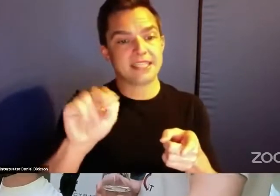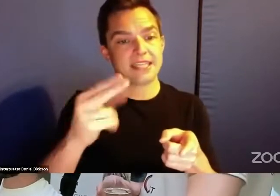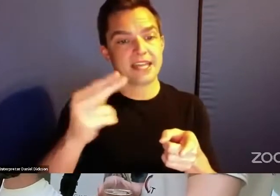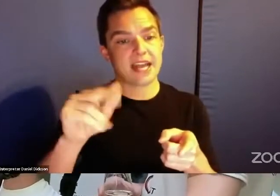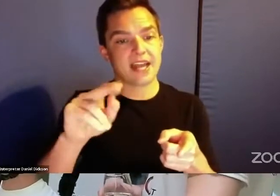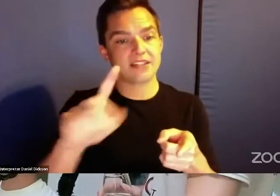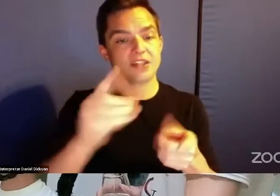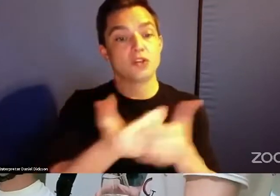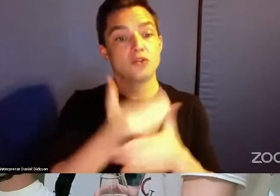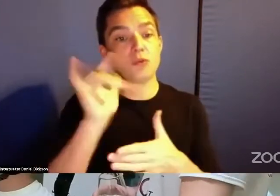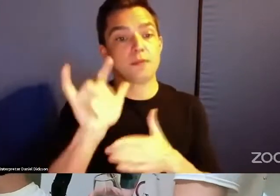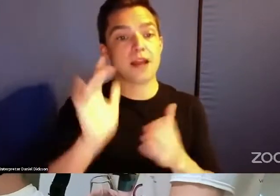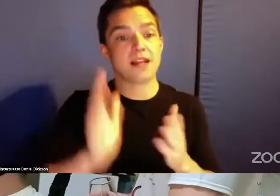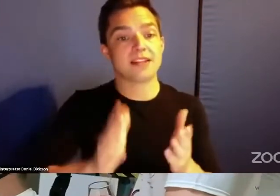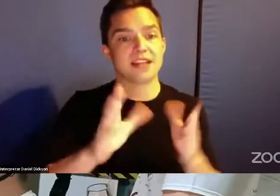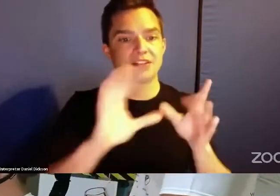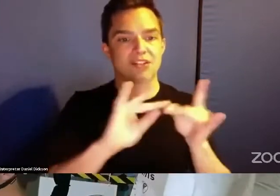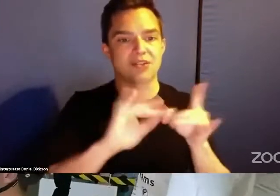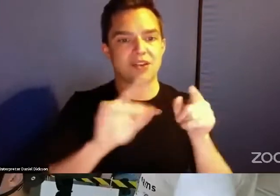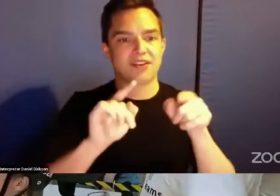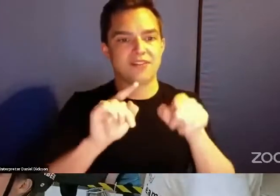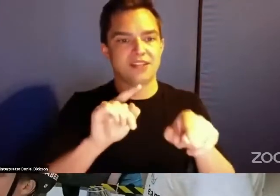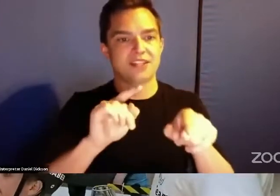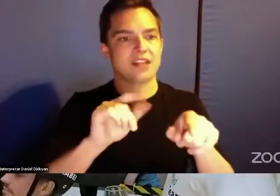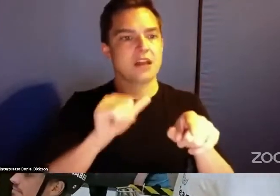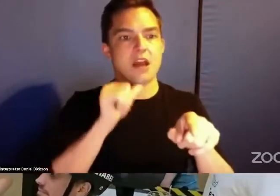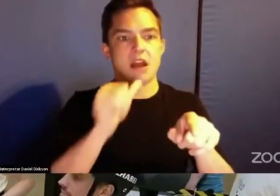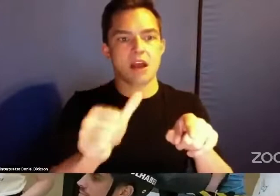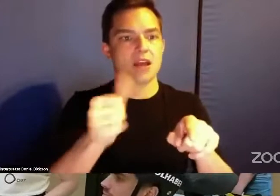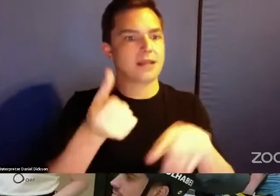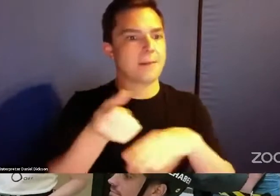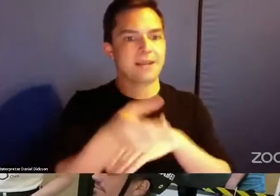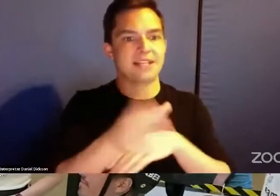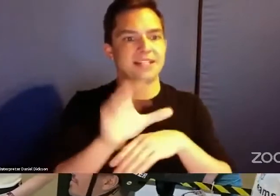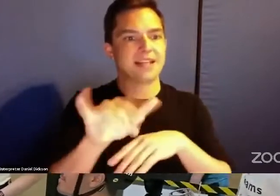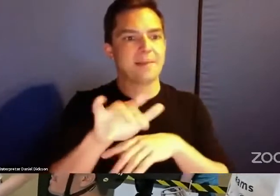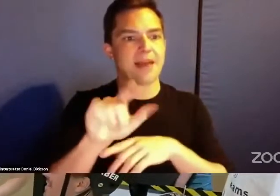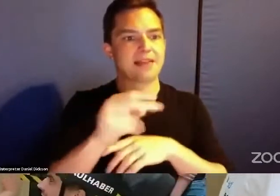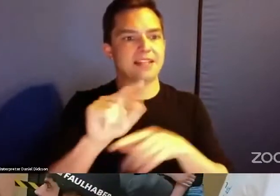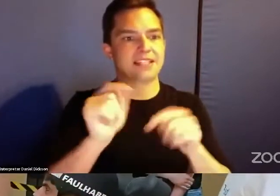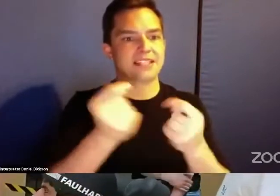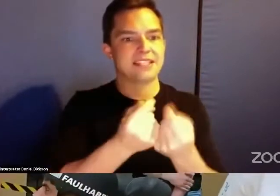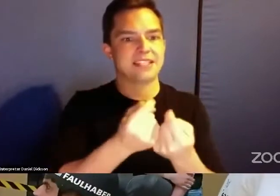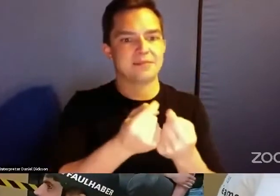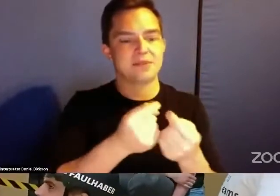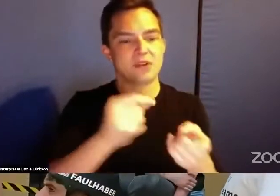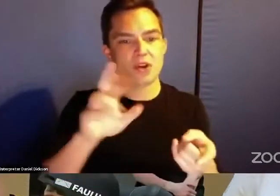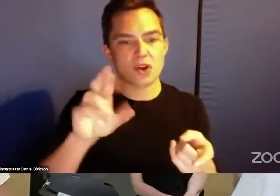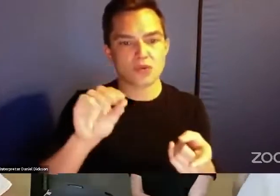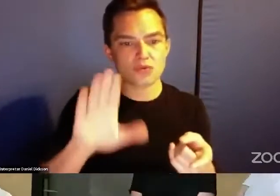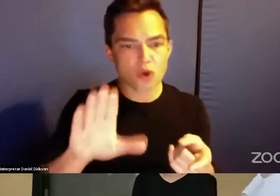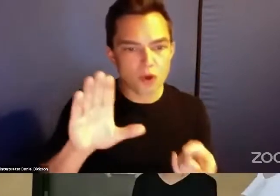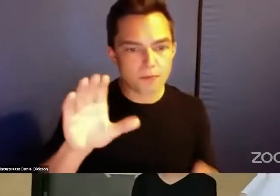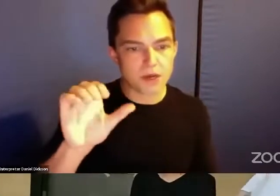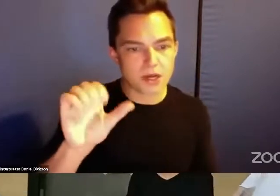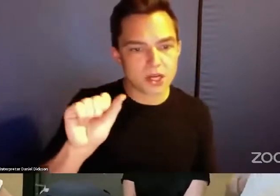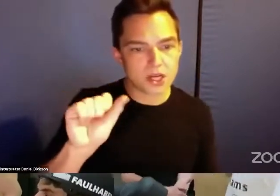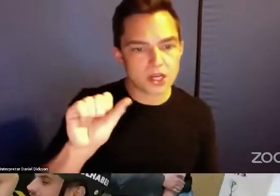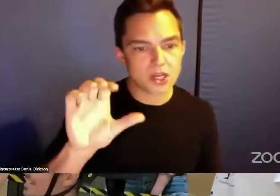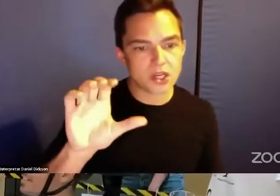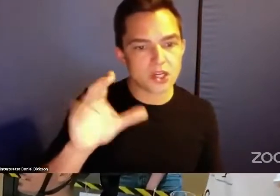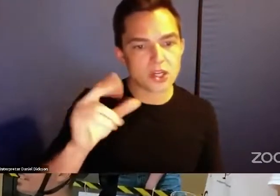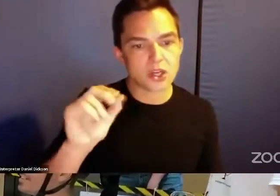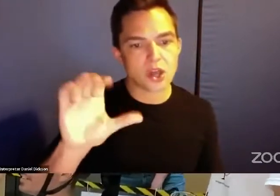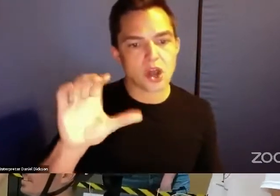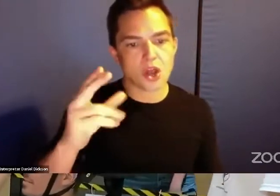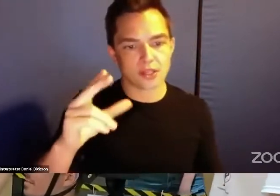this unbeaten CYBATHLON team. Rolf Schock, experienced as an exoskeleton pilot. In